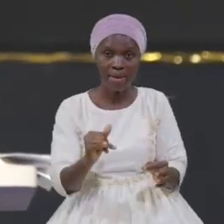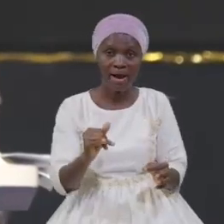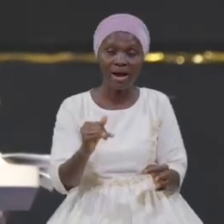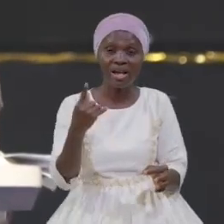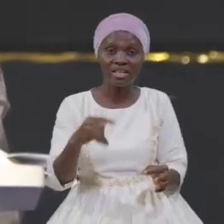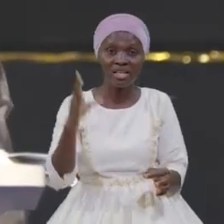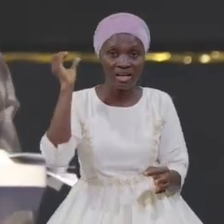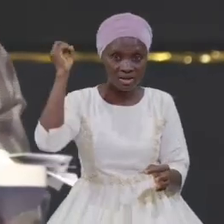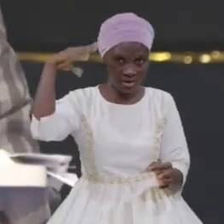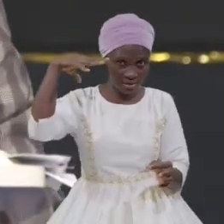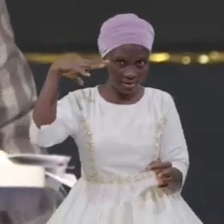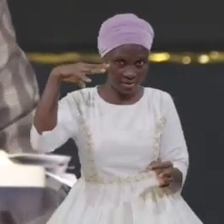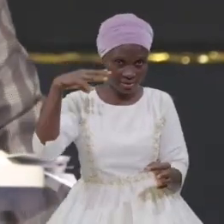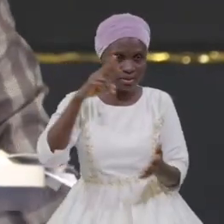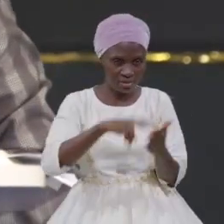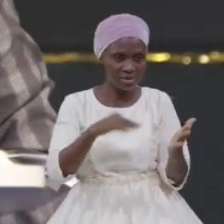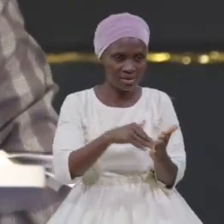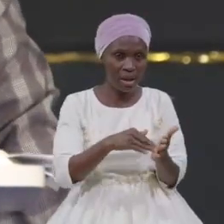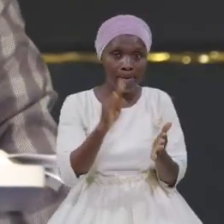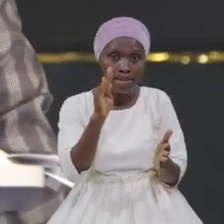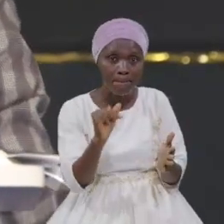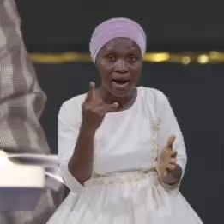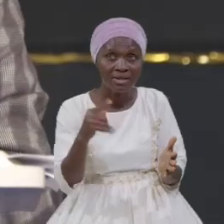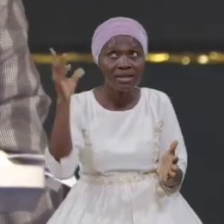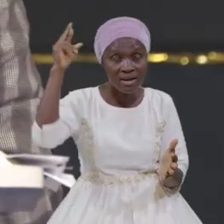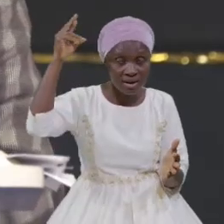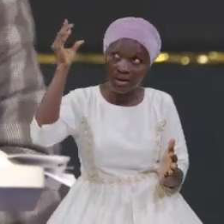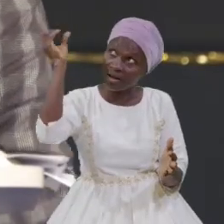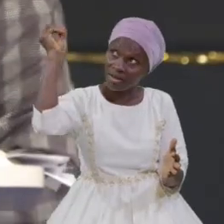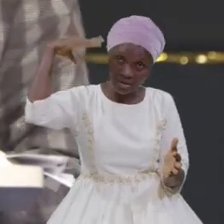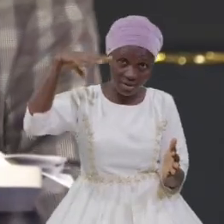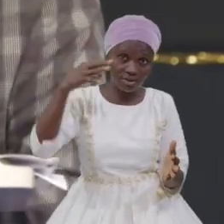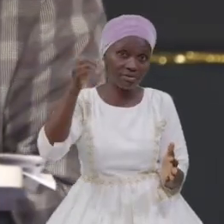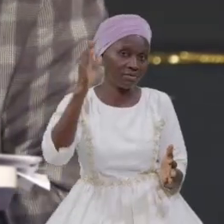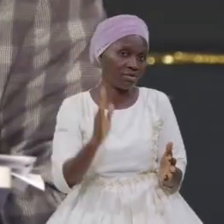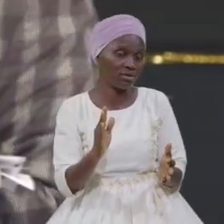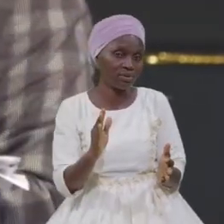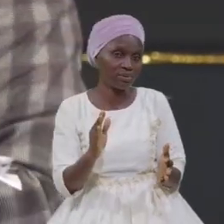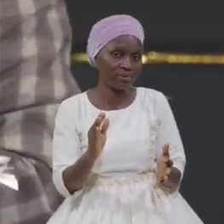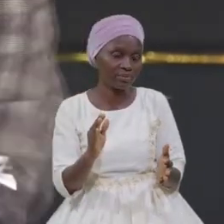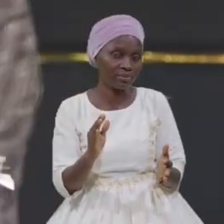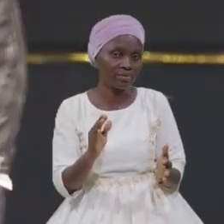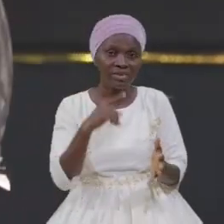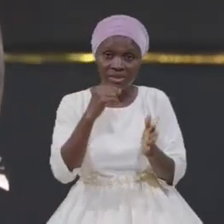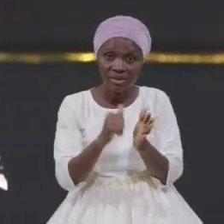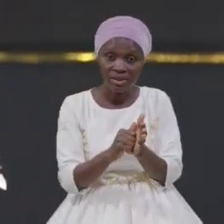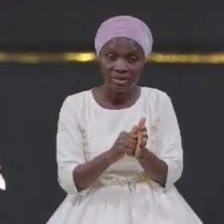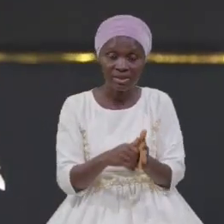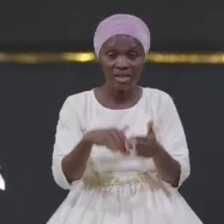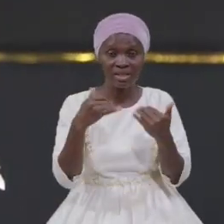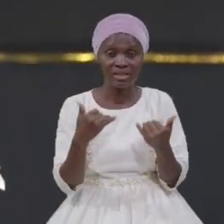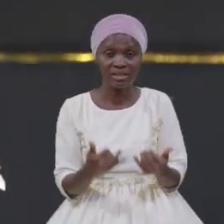that, by the grace of God. It says now, through